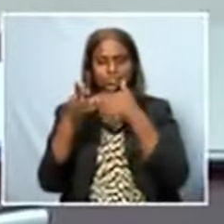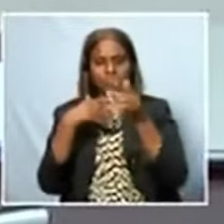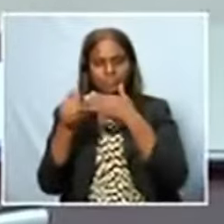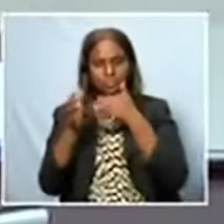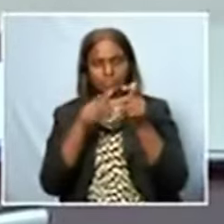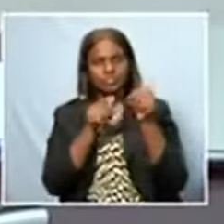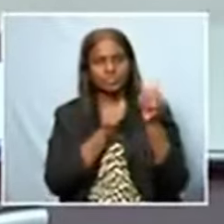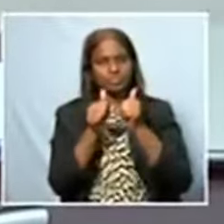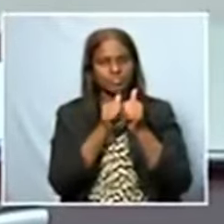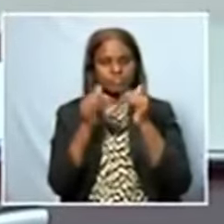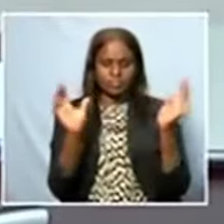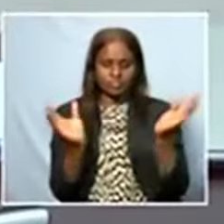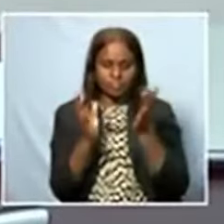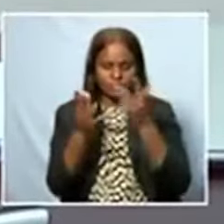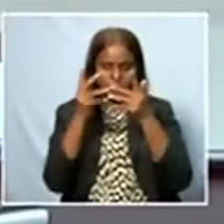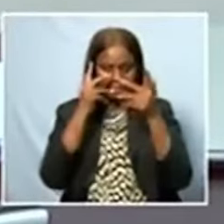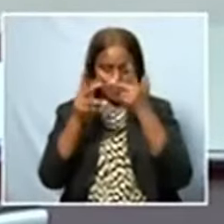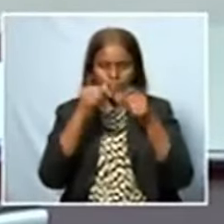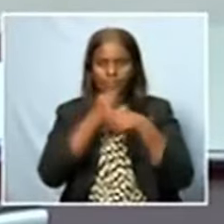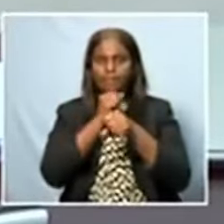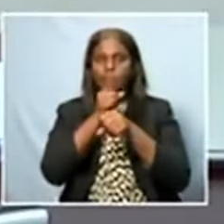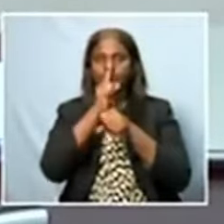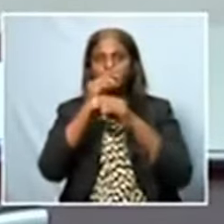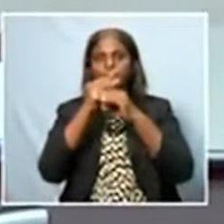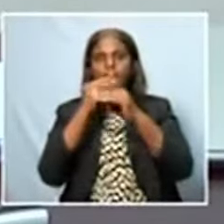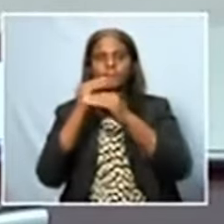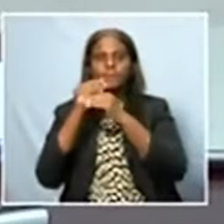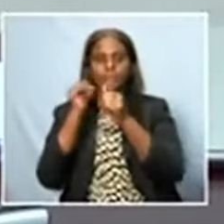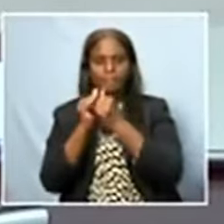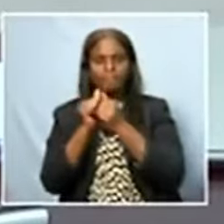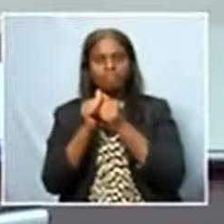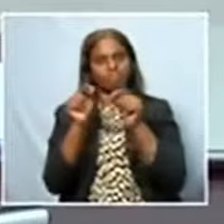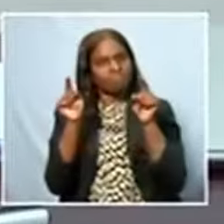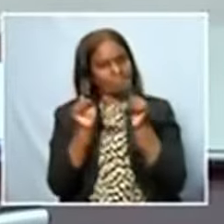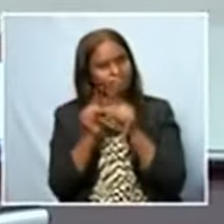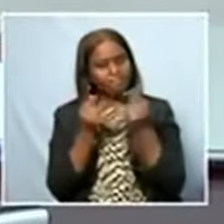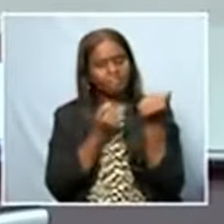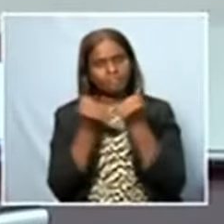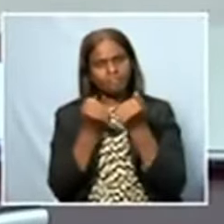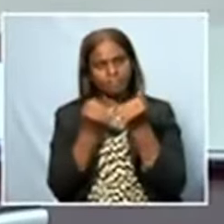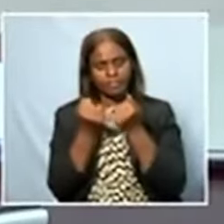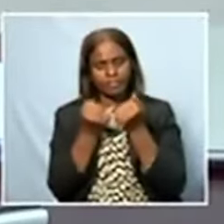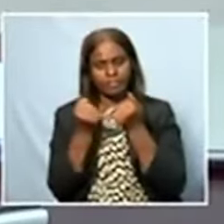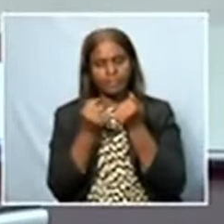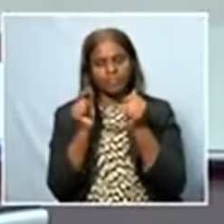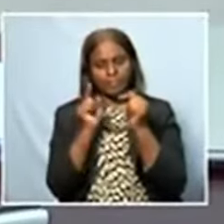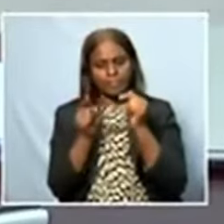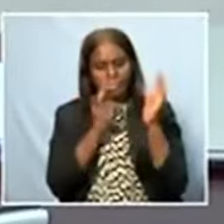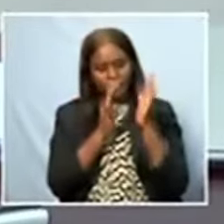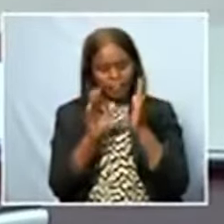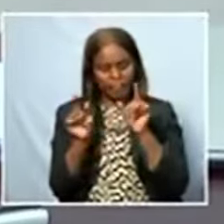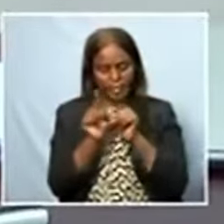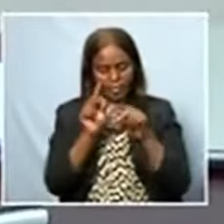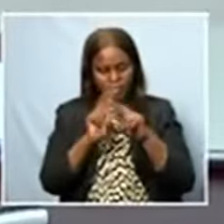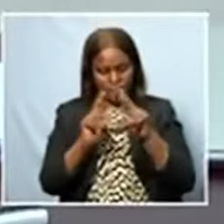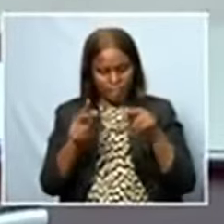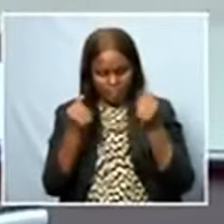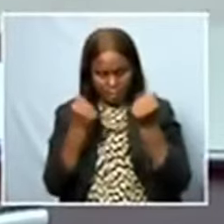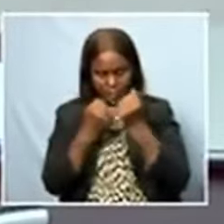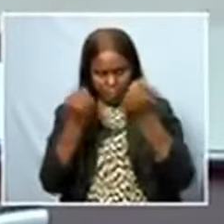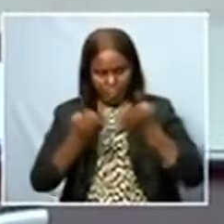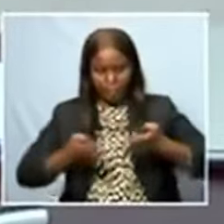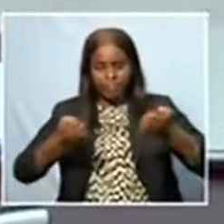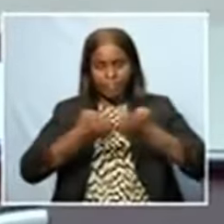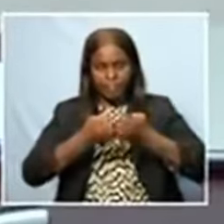administration, promote transparency, and ensure equal treatment with the conventional vehicles. The measure would also, Chair, support